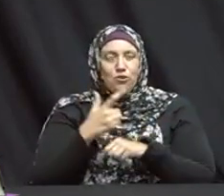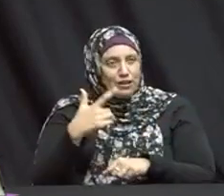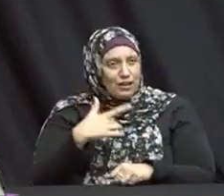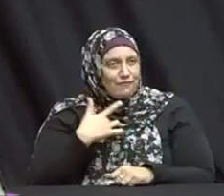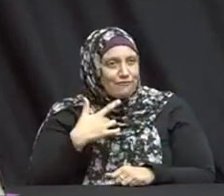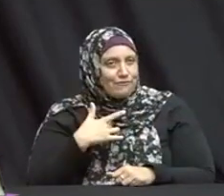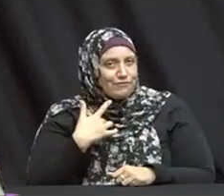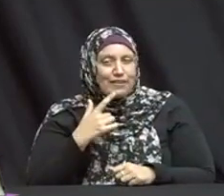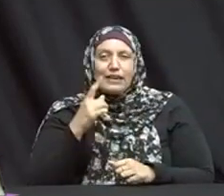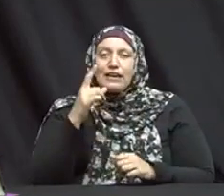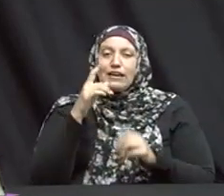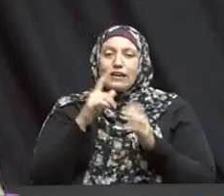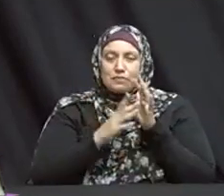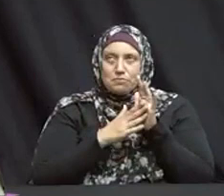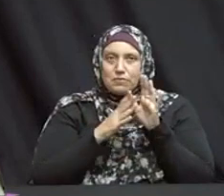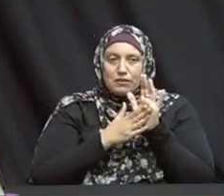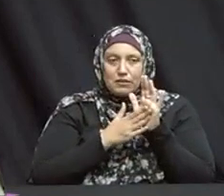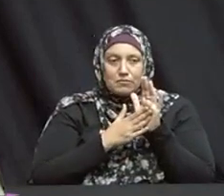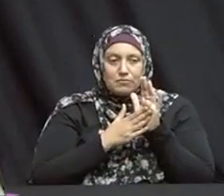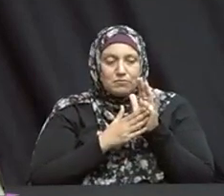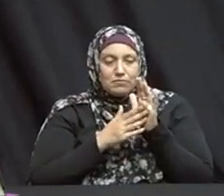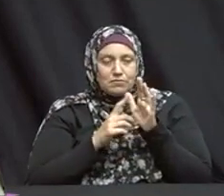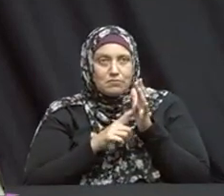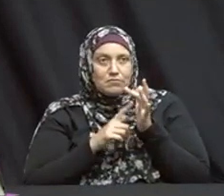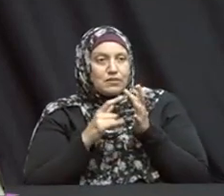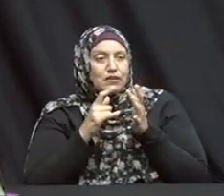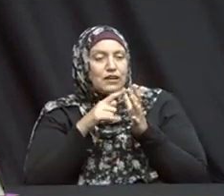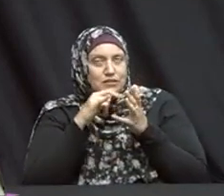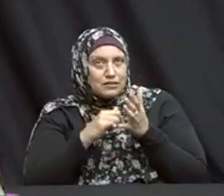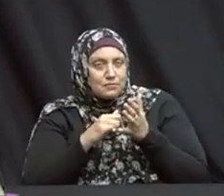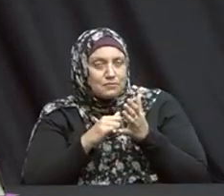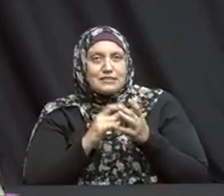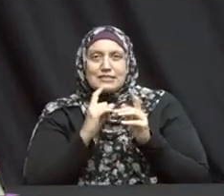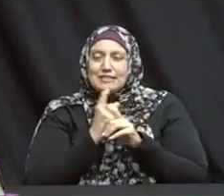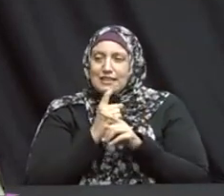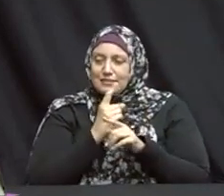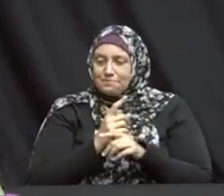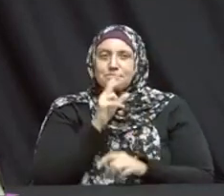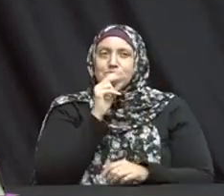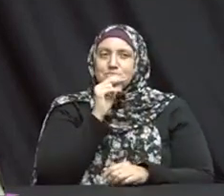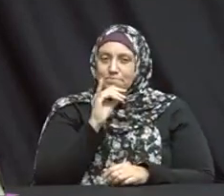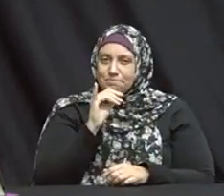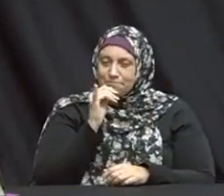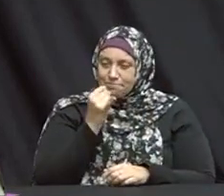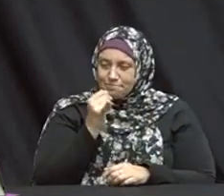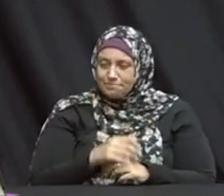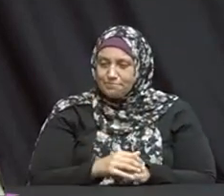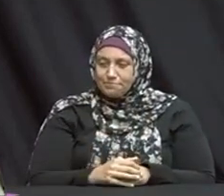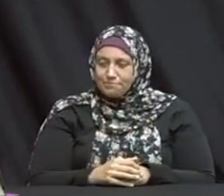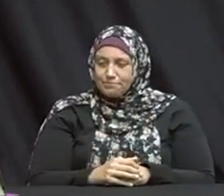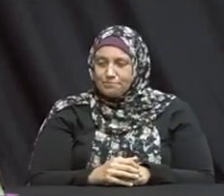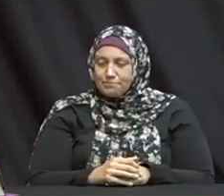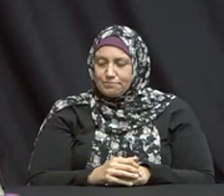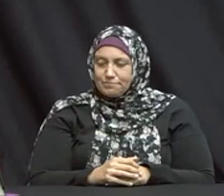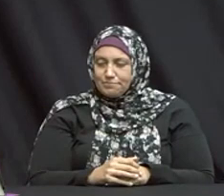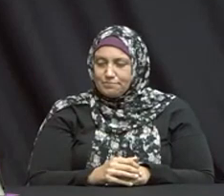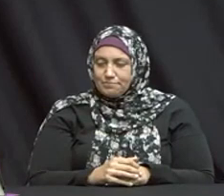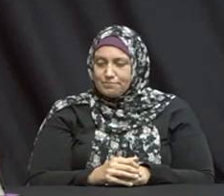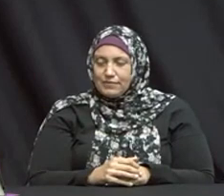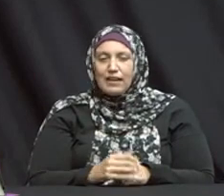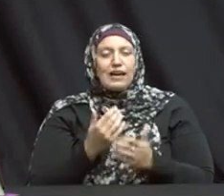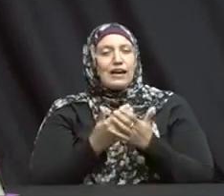alayhi salam, as part of the hadith that I quoted last week, the Imam says, "Kun wasiya nafsik." It sounds paradoxical. How can